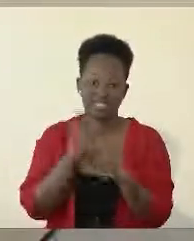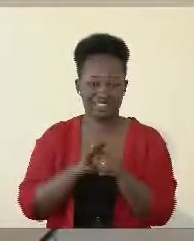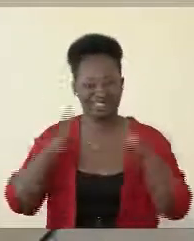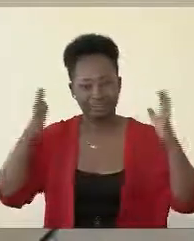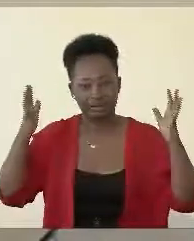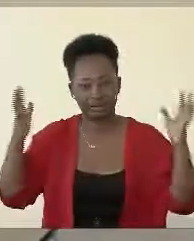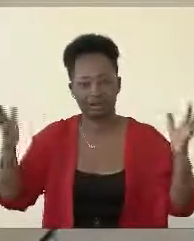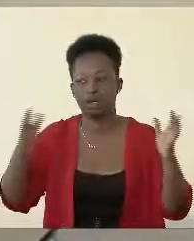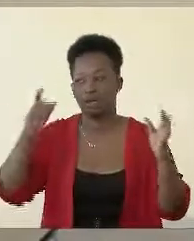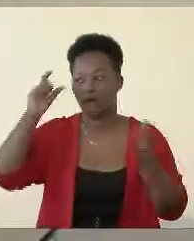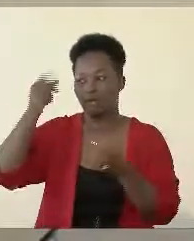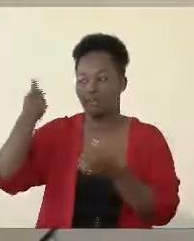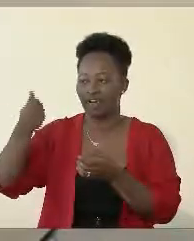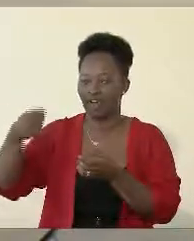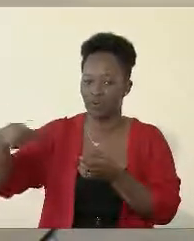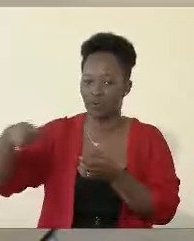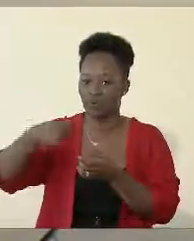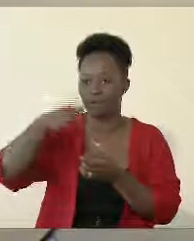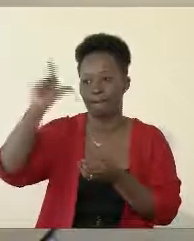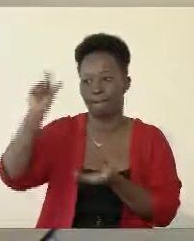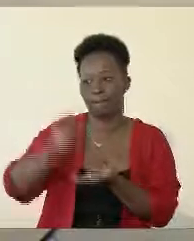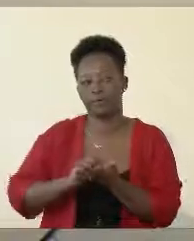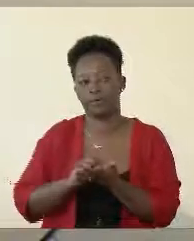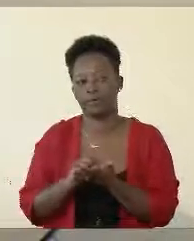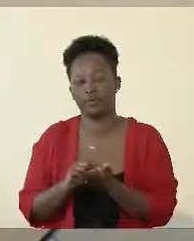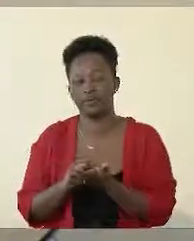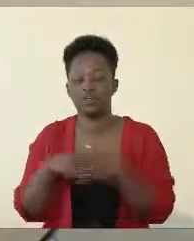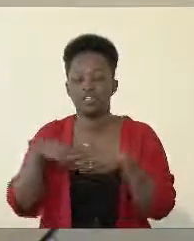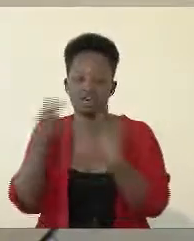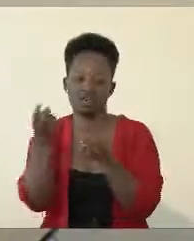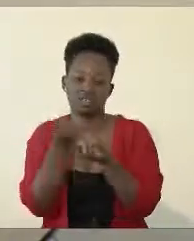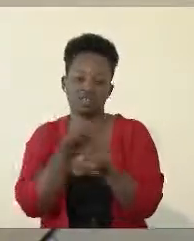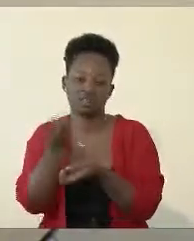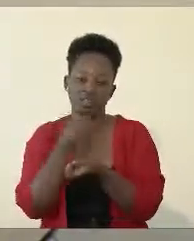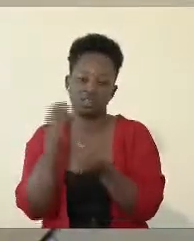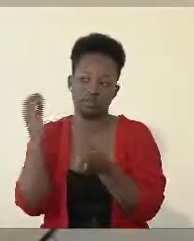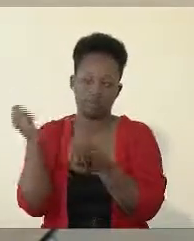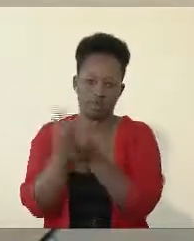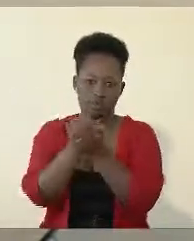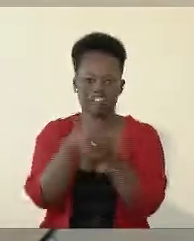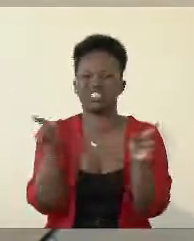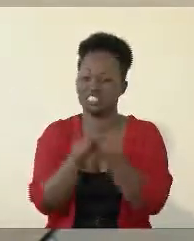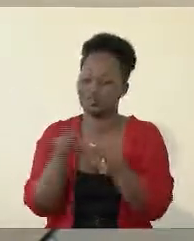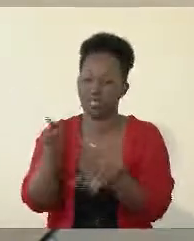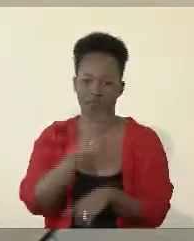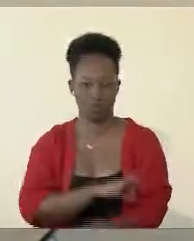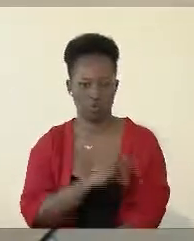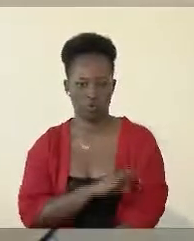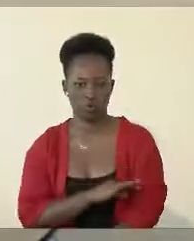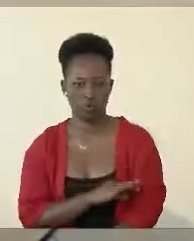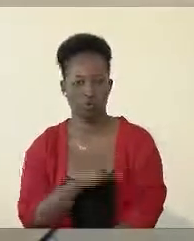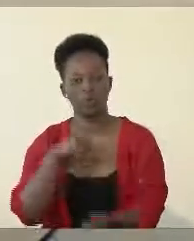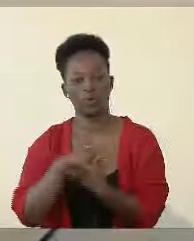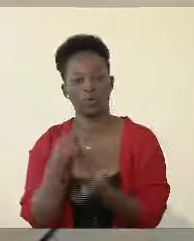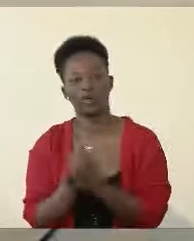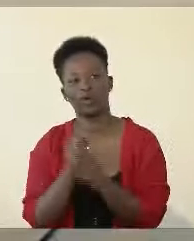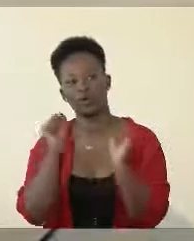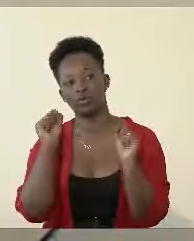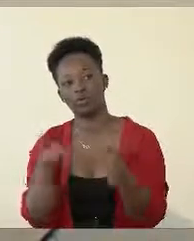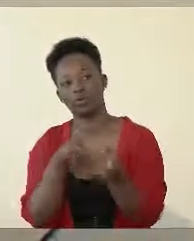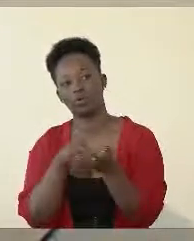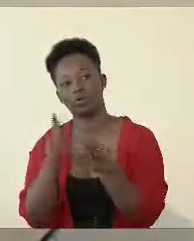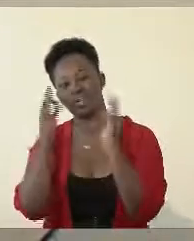given the transport your goods to your business premises. That is also an advantage, a benefit, because you can buy